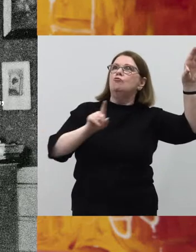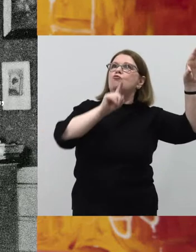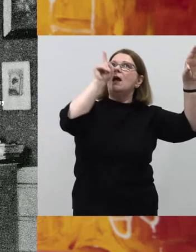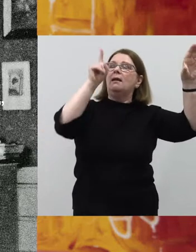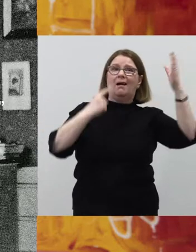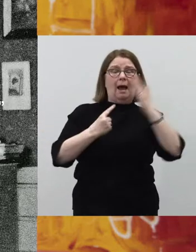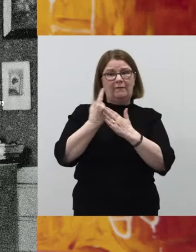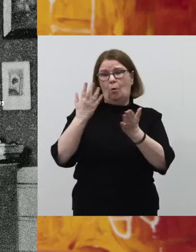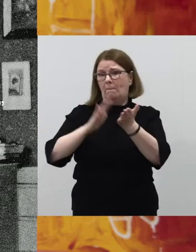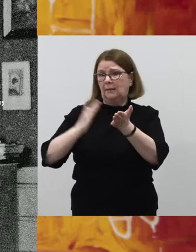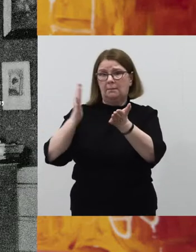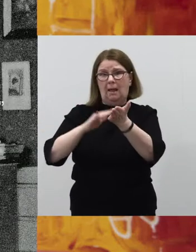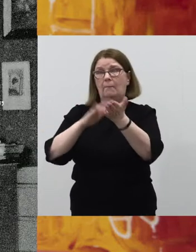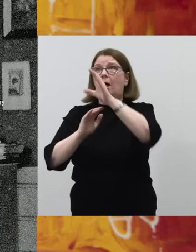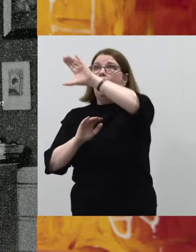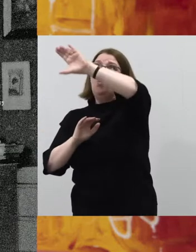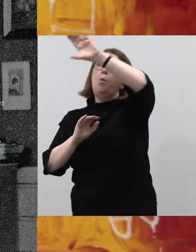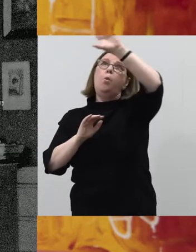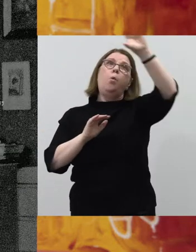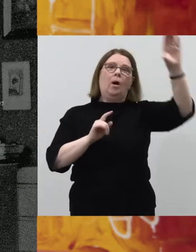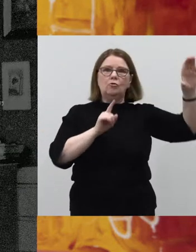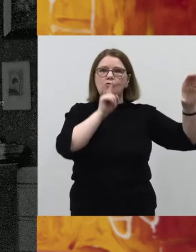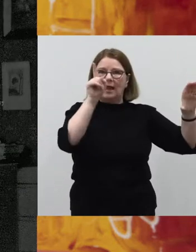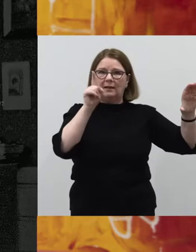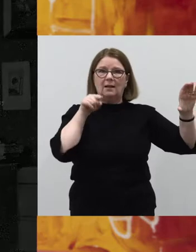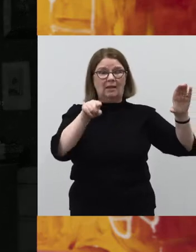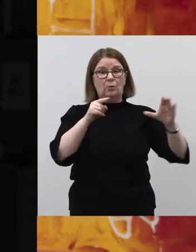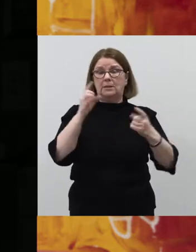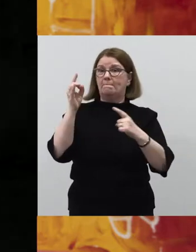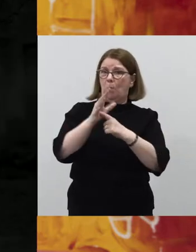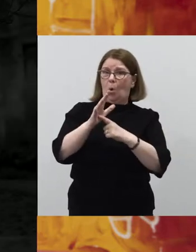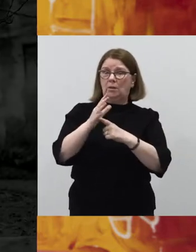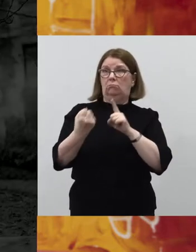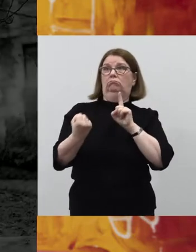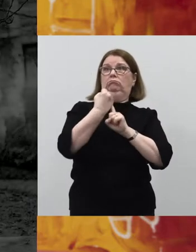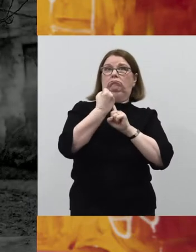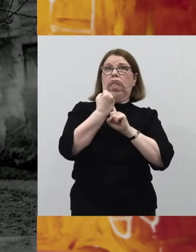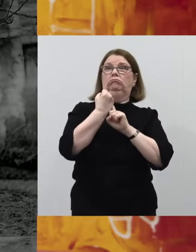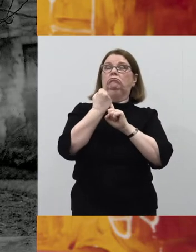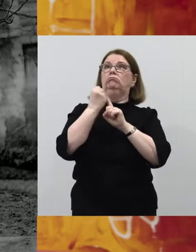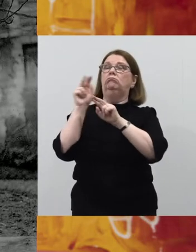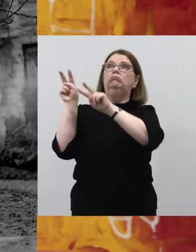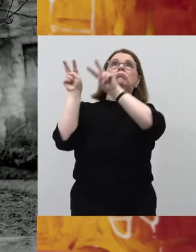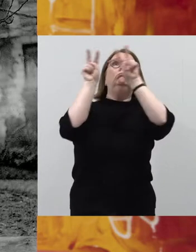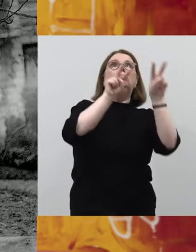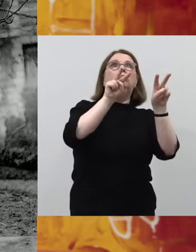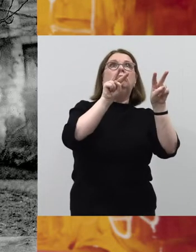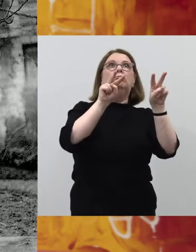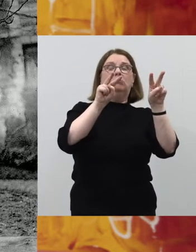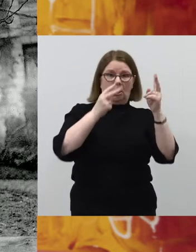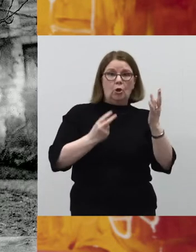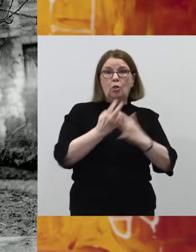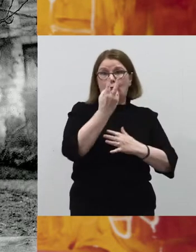Professor K. Redfield Jamison has explained in an article in Scientific American, depression may simply be the flip side of